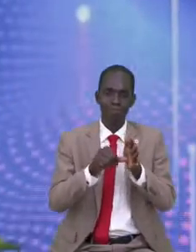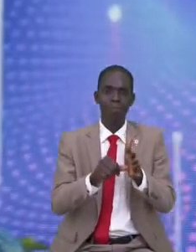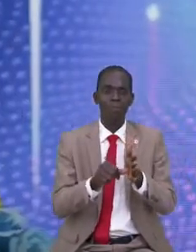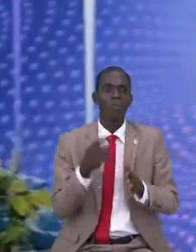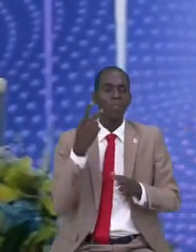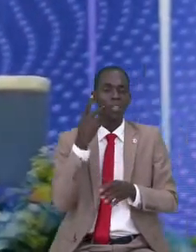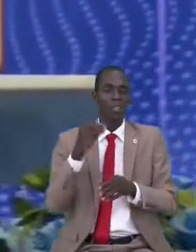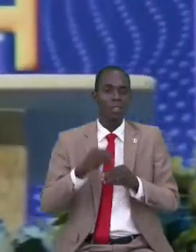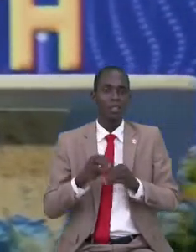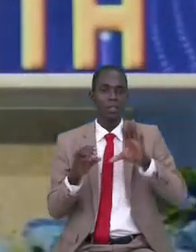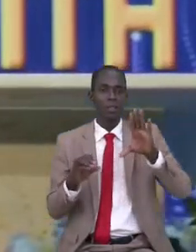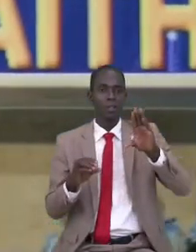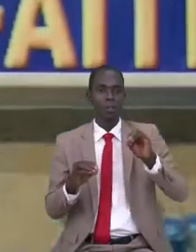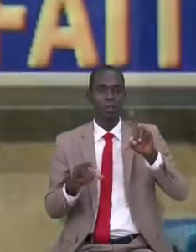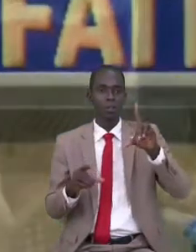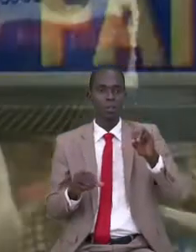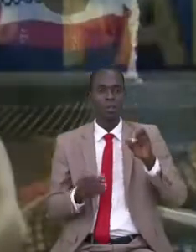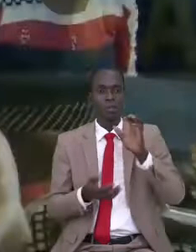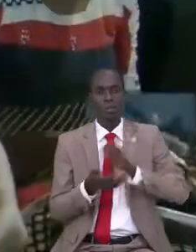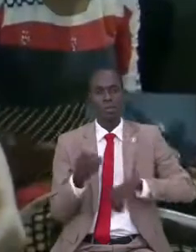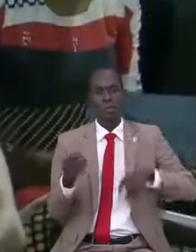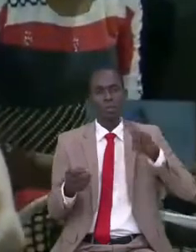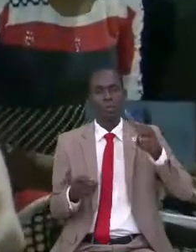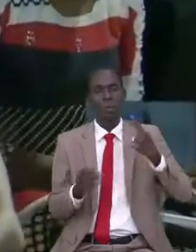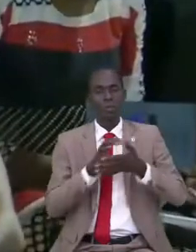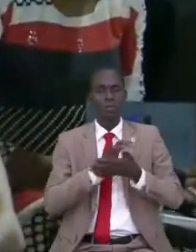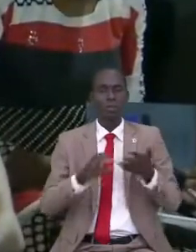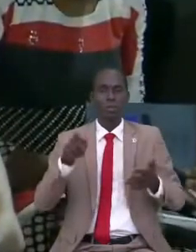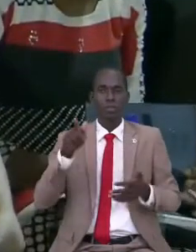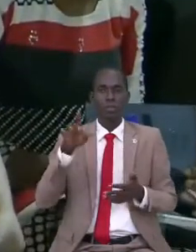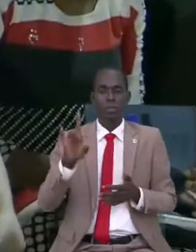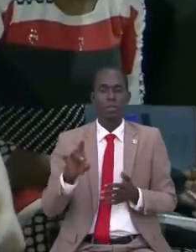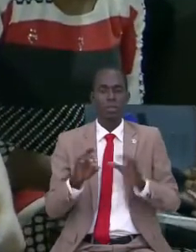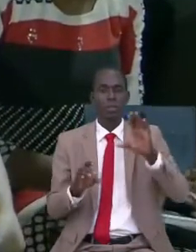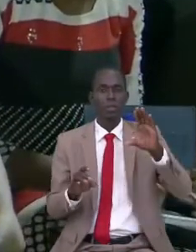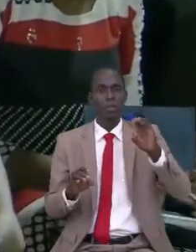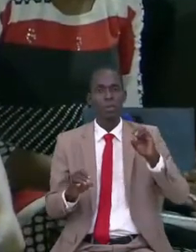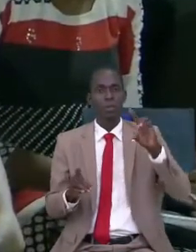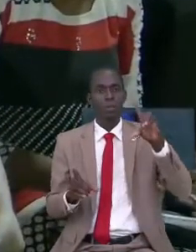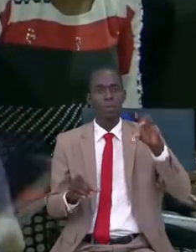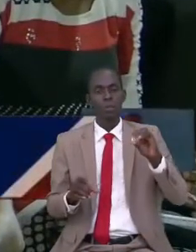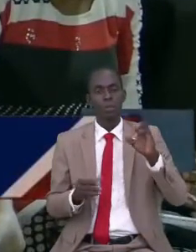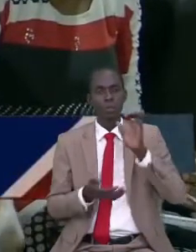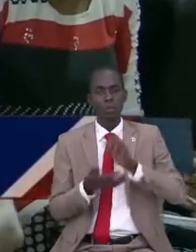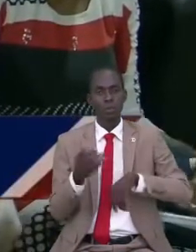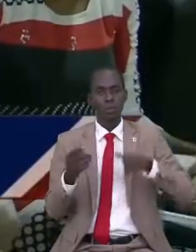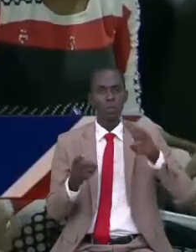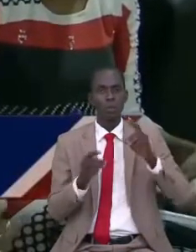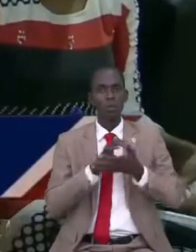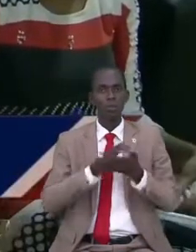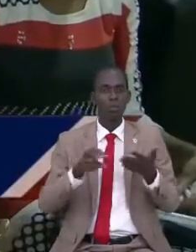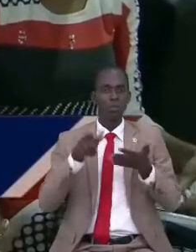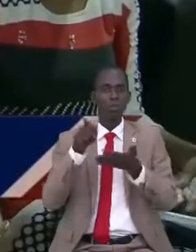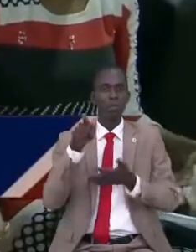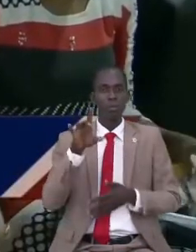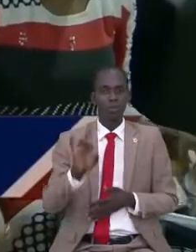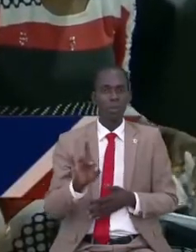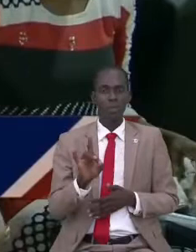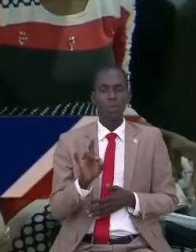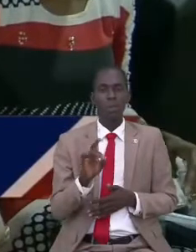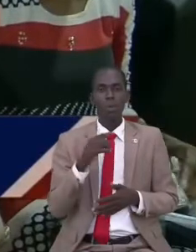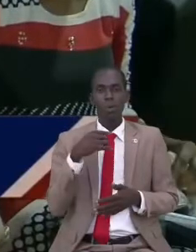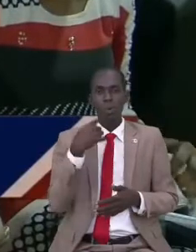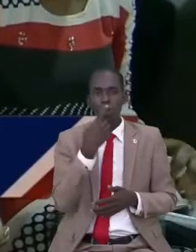Colossians chapter 1, verse 28. Colossians chapter 1, verse 28. Whom